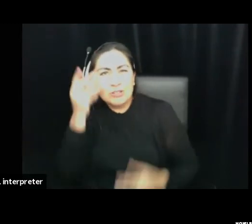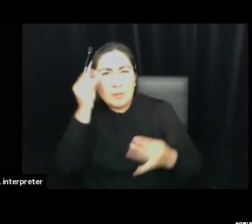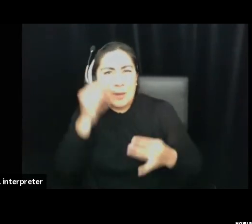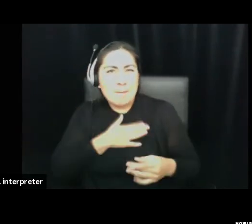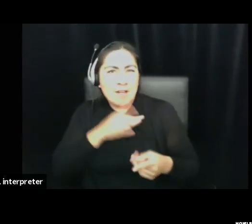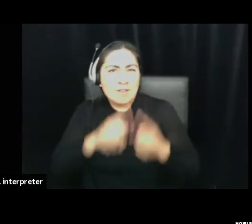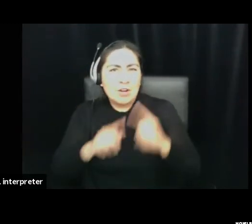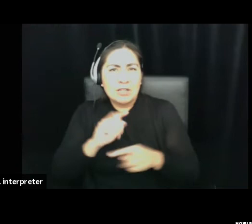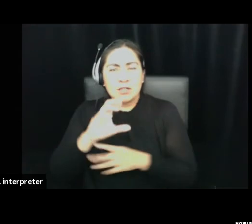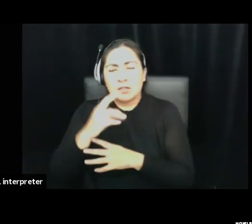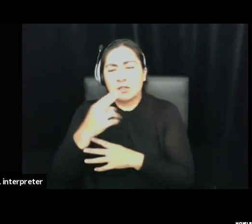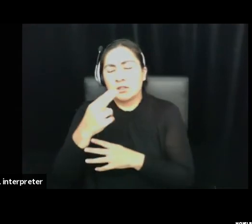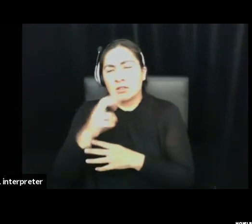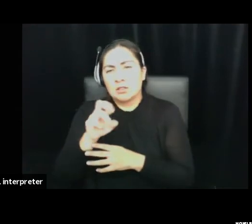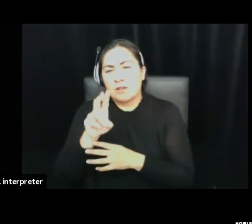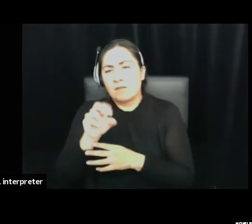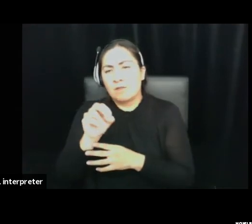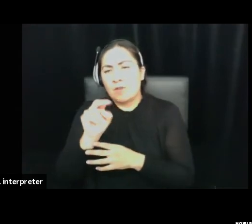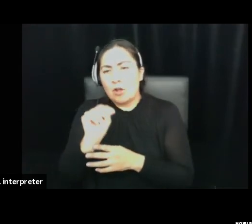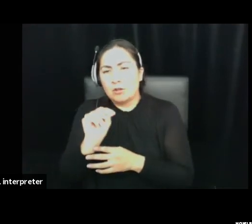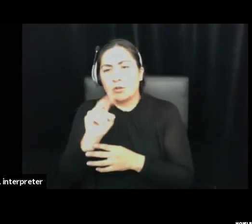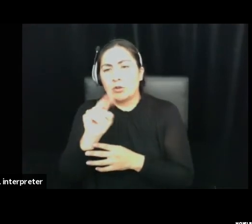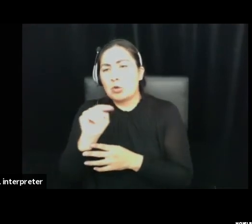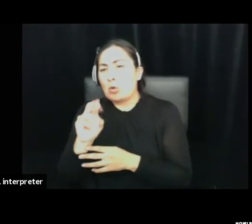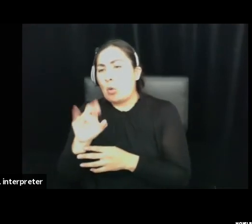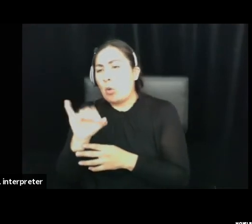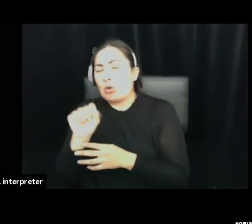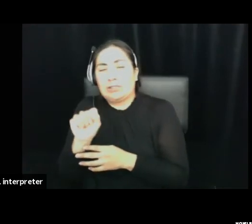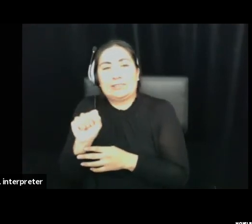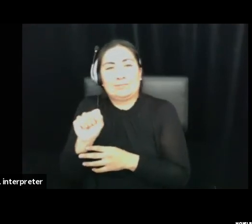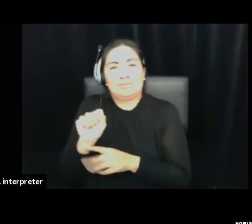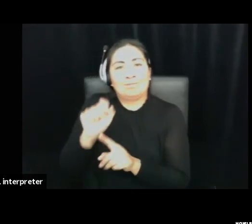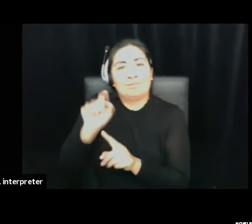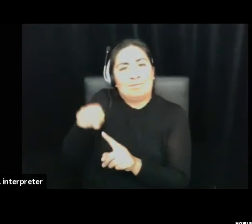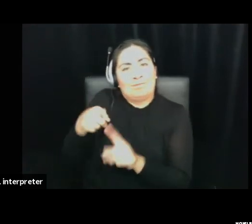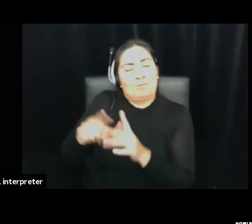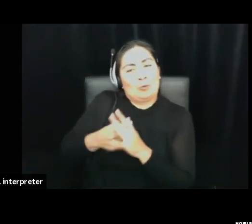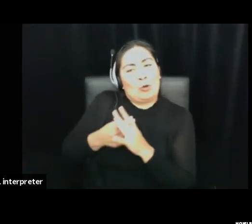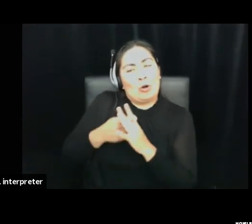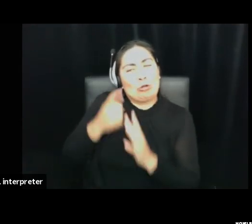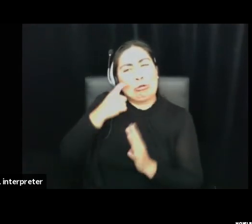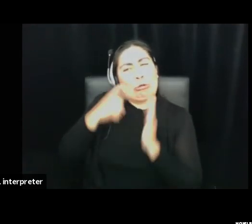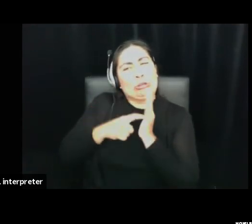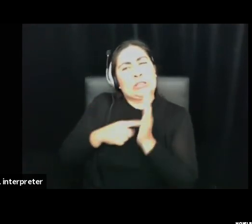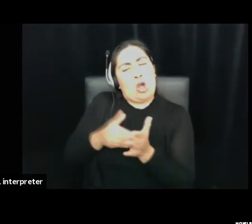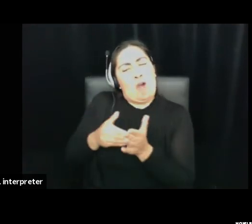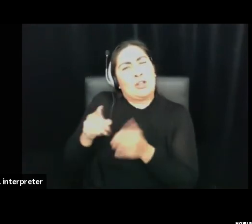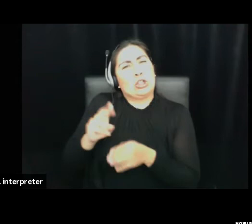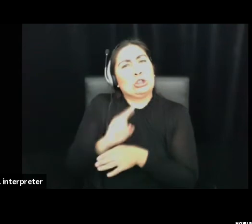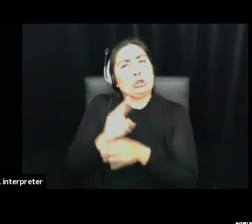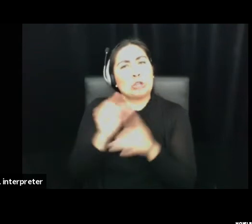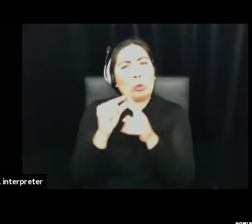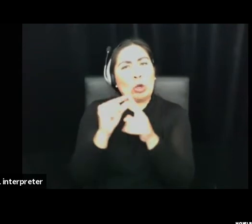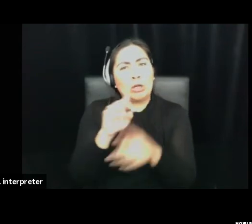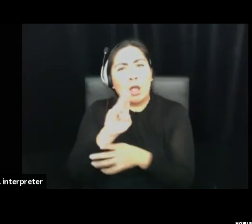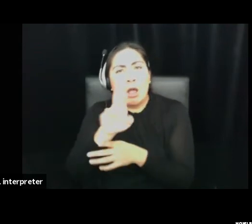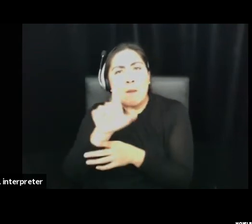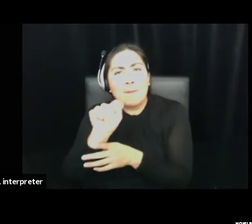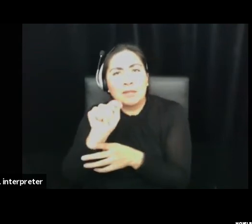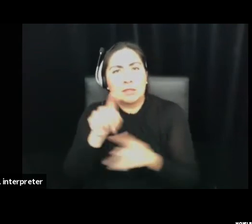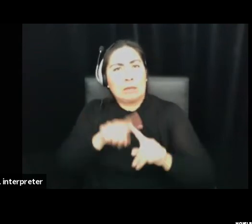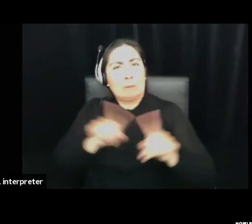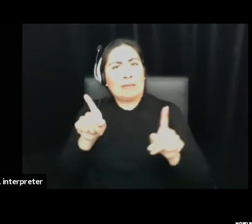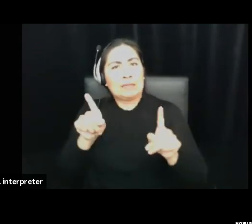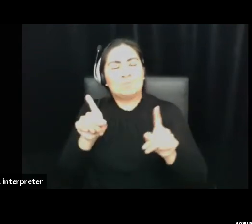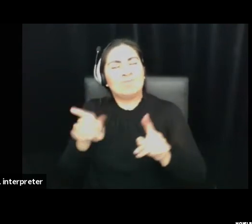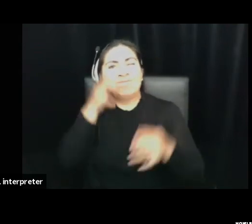of either-or thinking. She started noticing how often she used the word but and decided to practice using